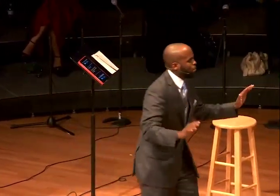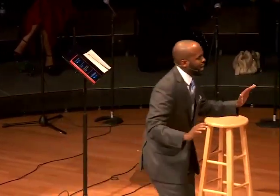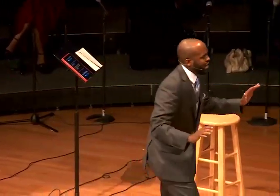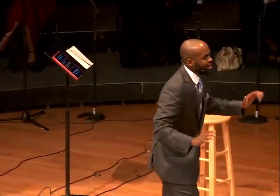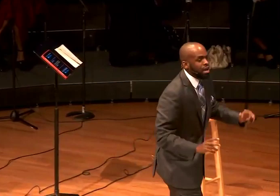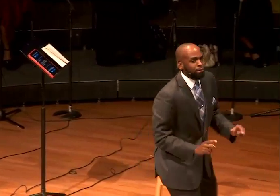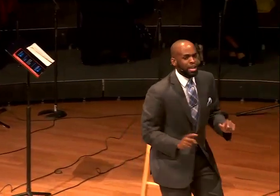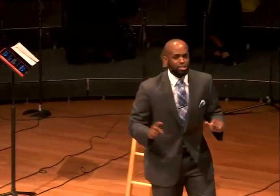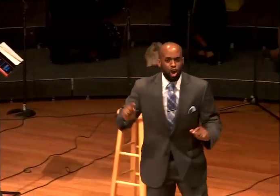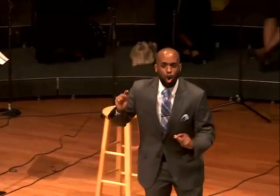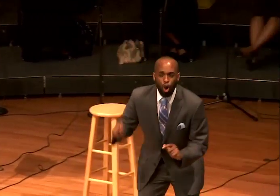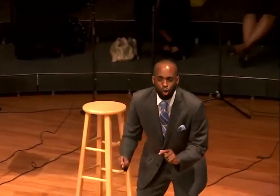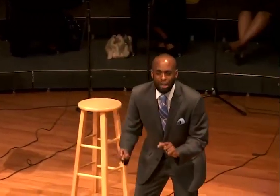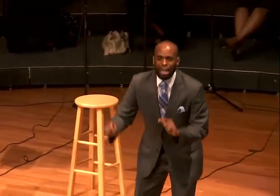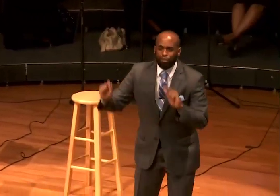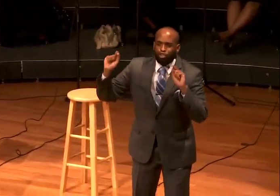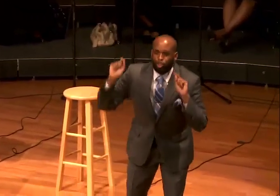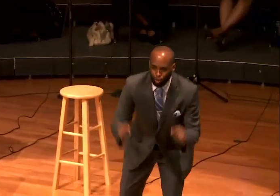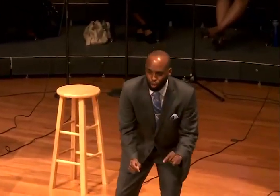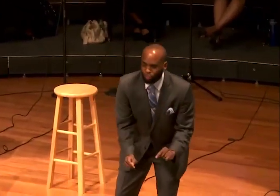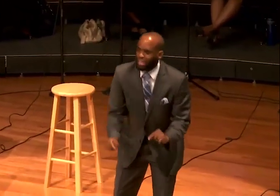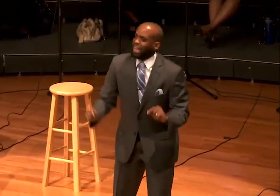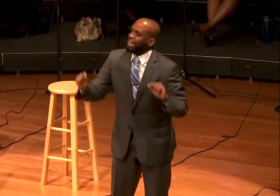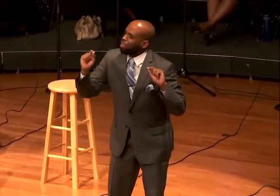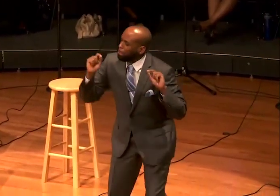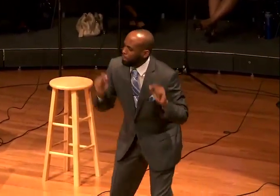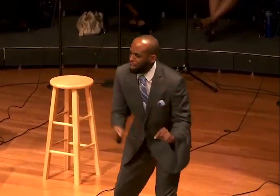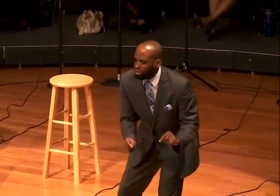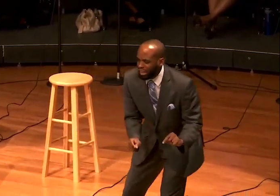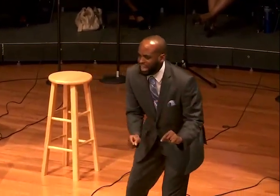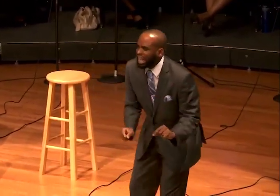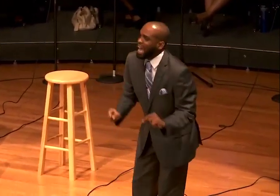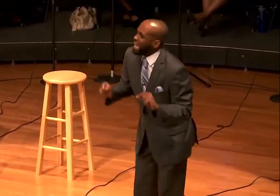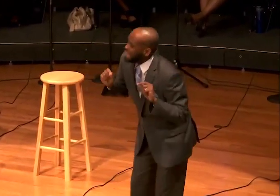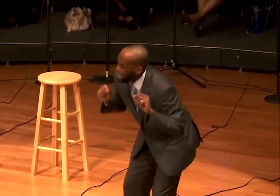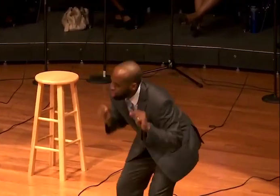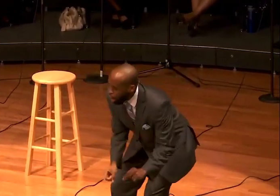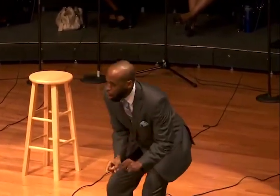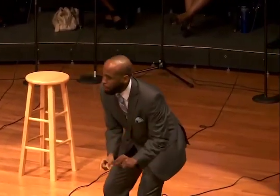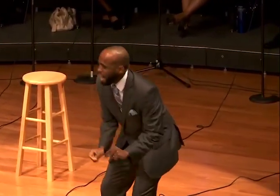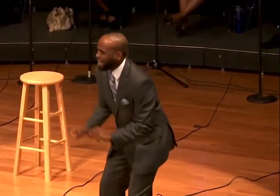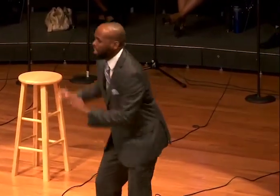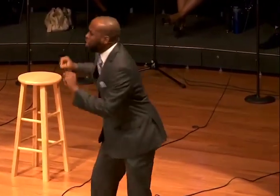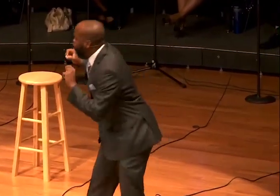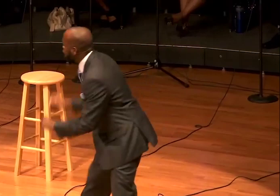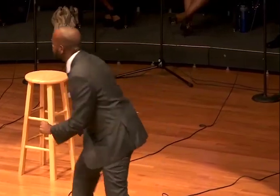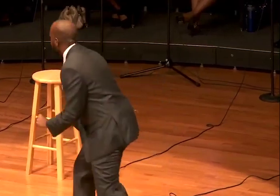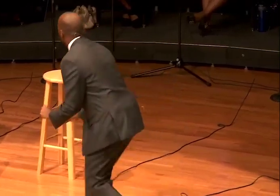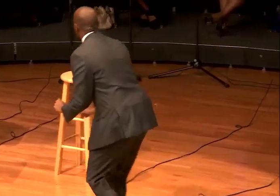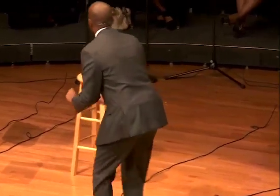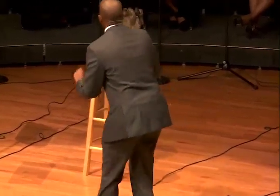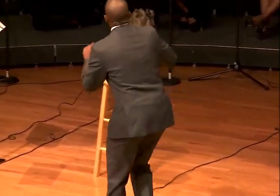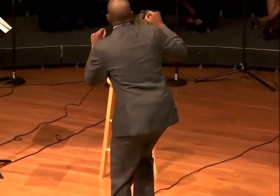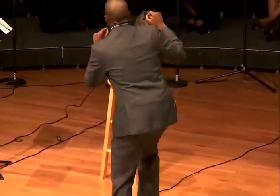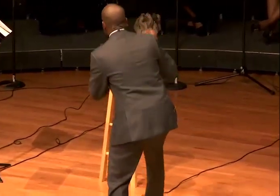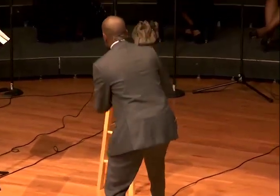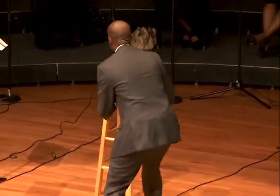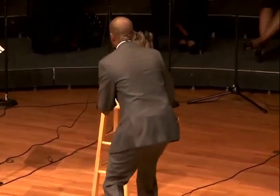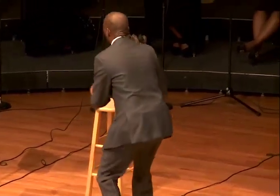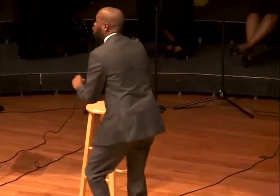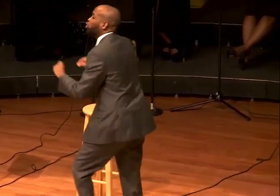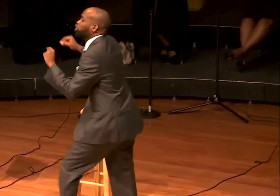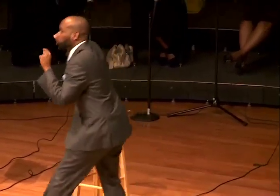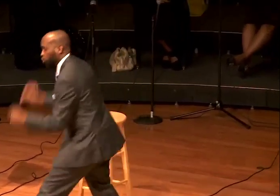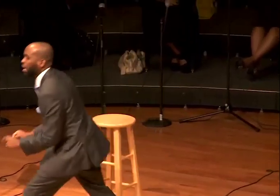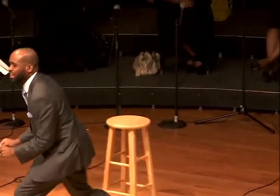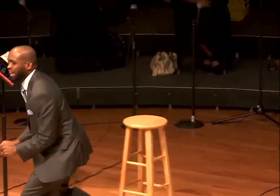the campaign. There's a whole lot of truth in the building, and yet nobody notices a